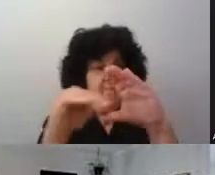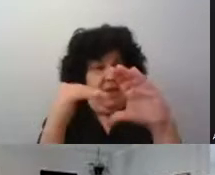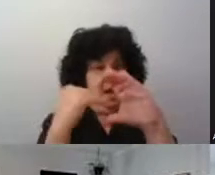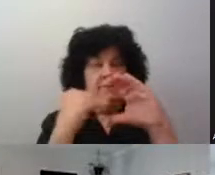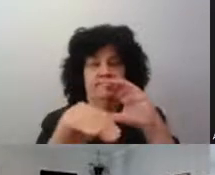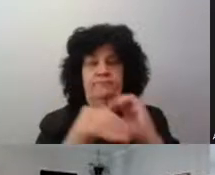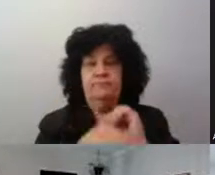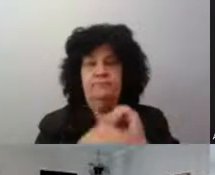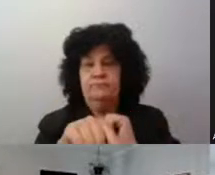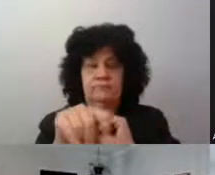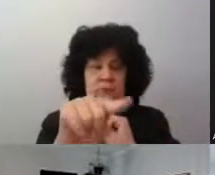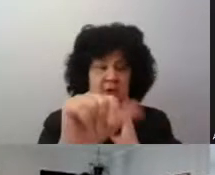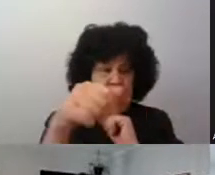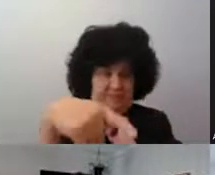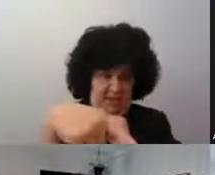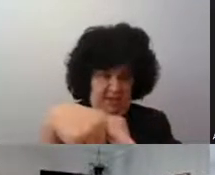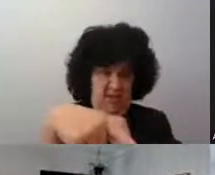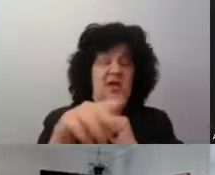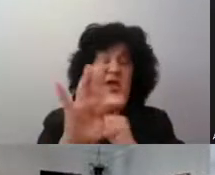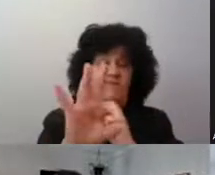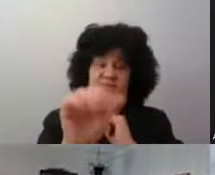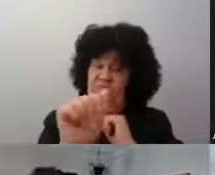gapfac@gsa.gov. That is